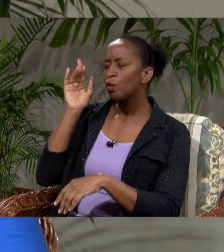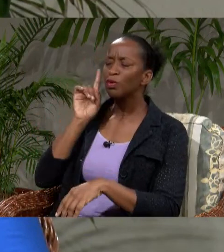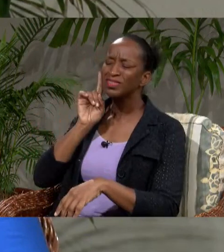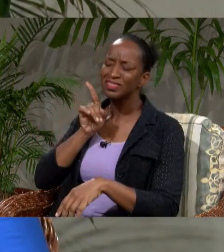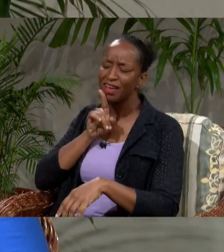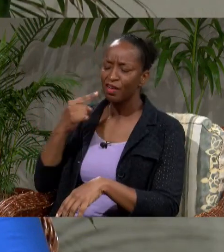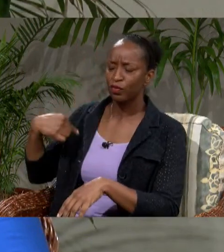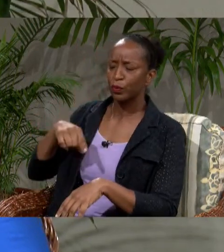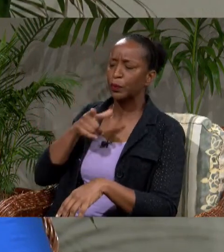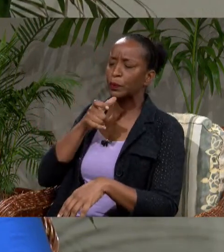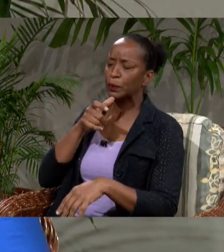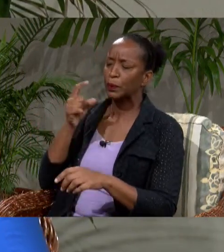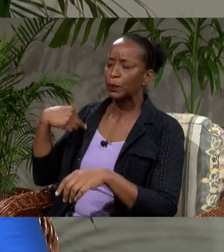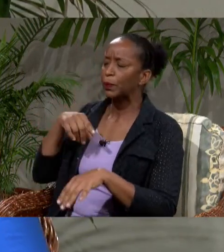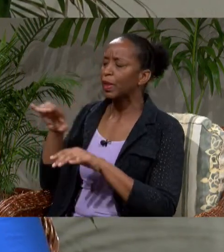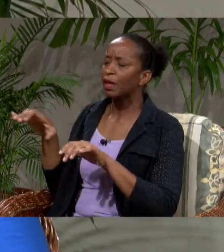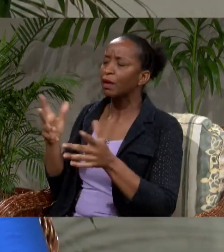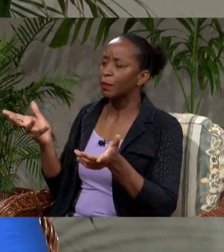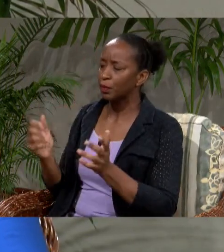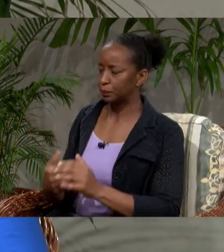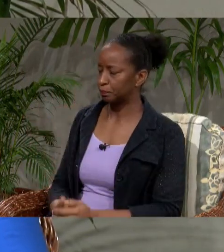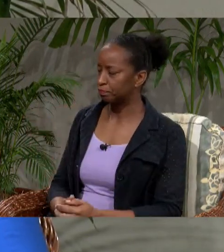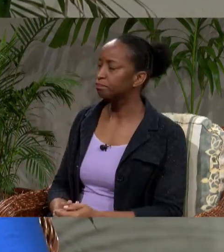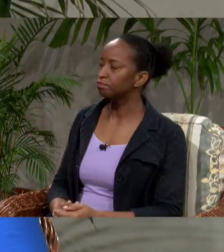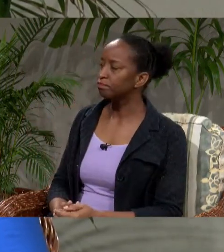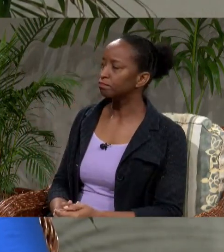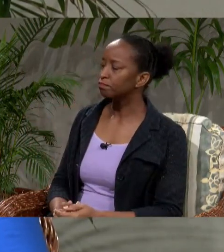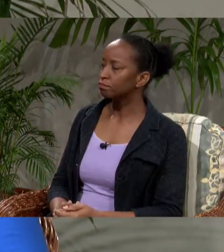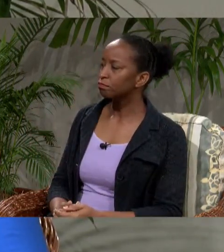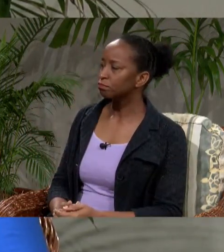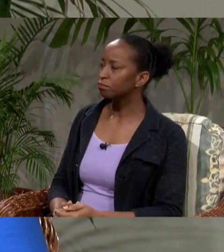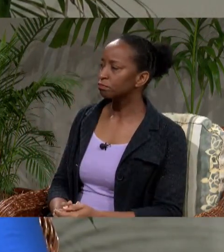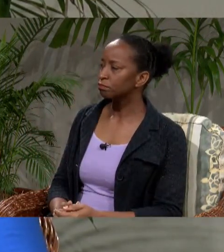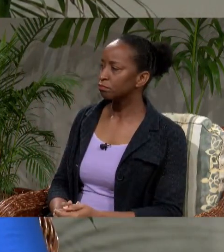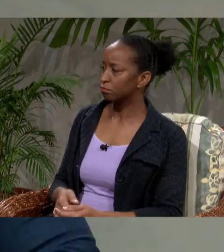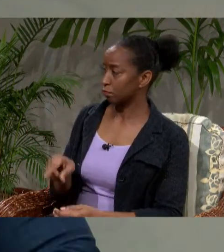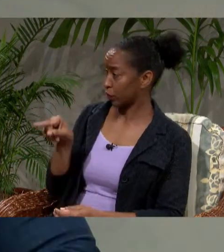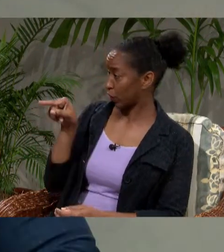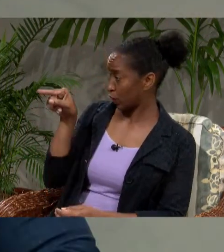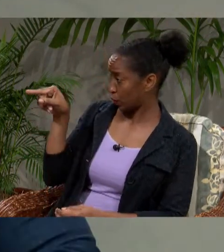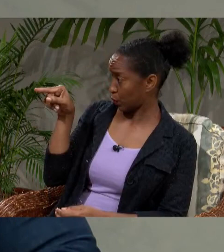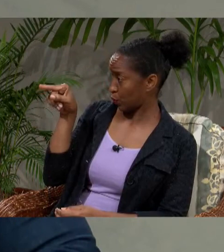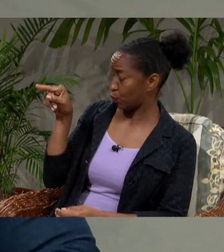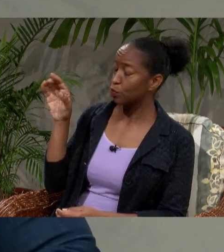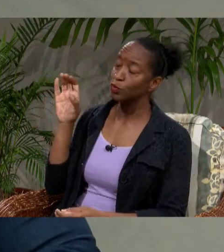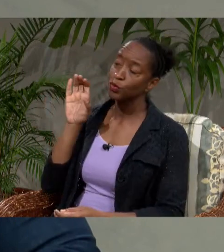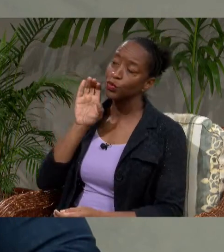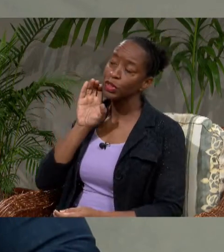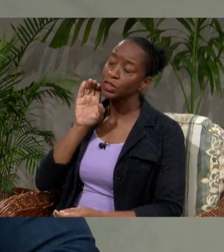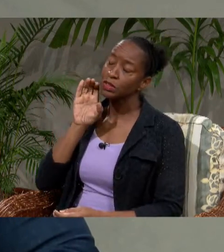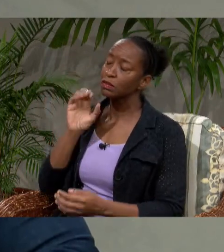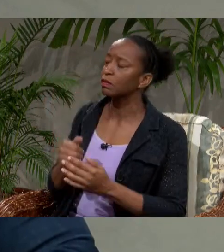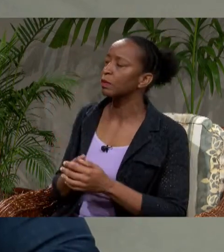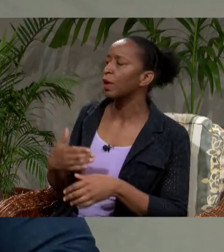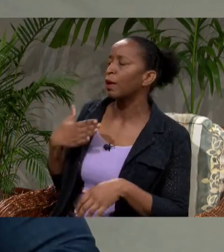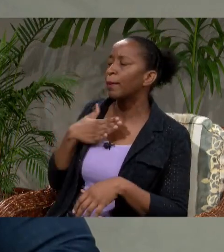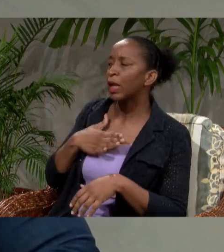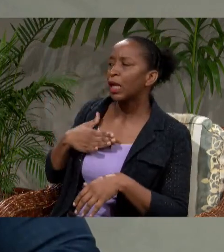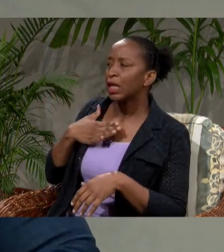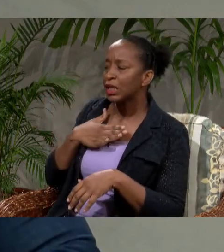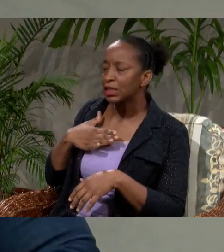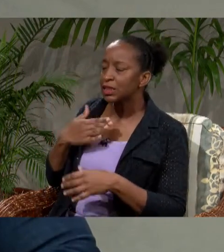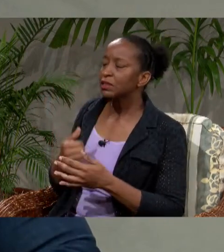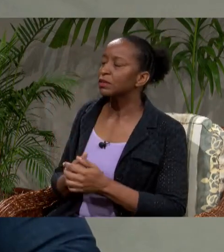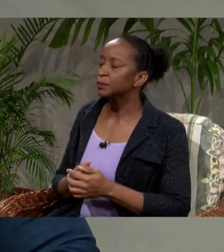do. All right. For you, Sandra, for you, Christina, rather, tell me a little bit about what